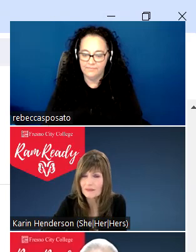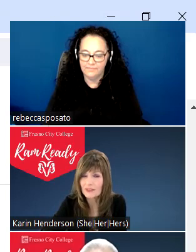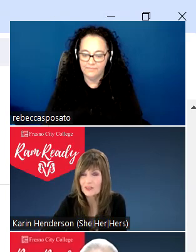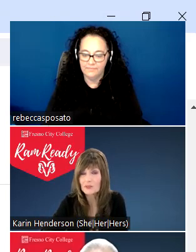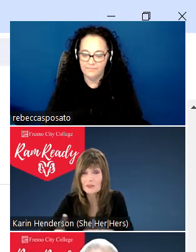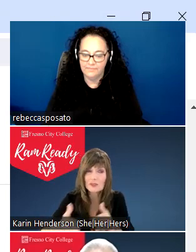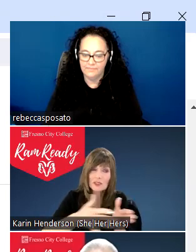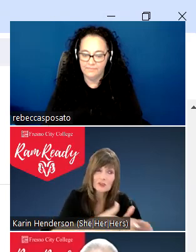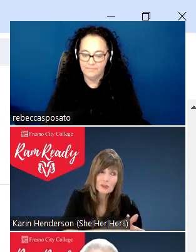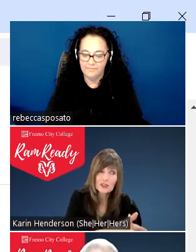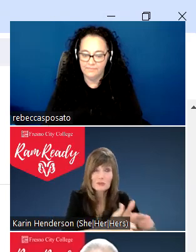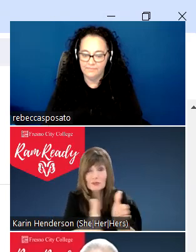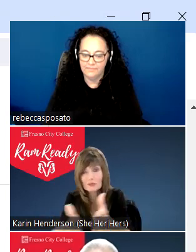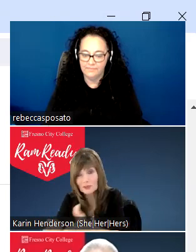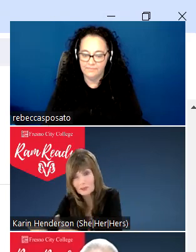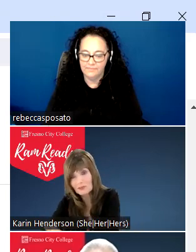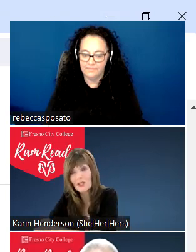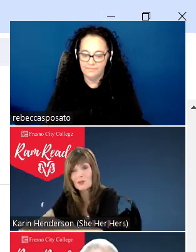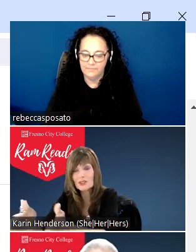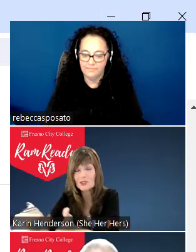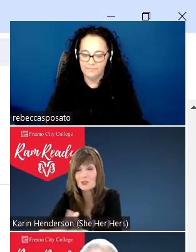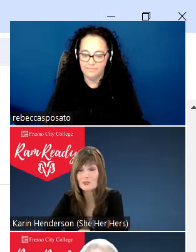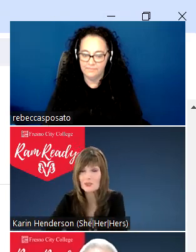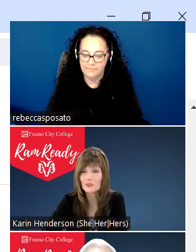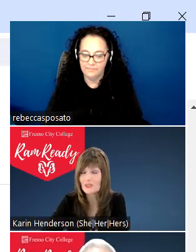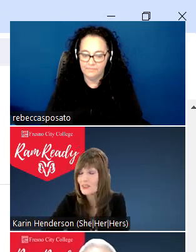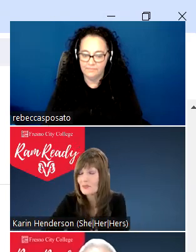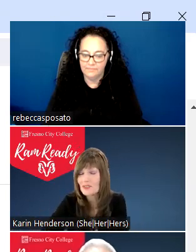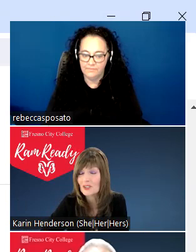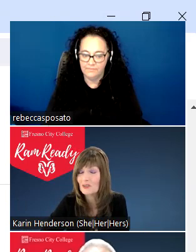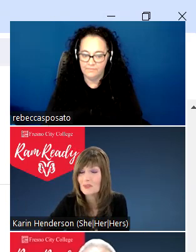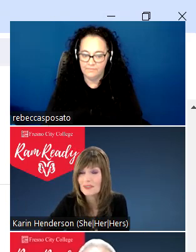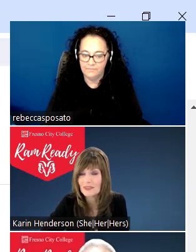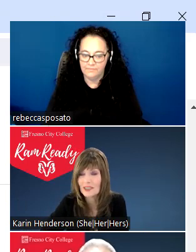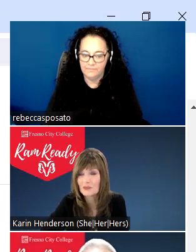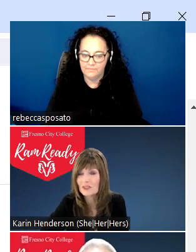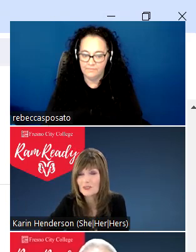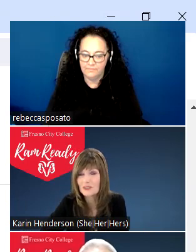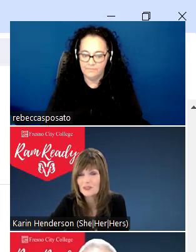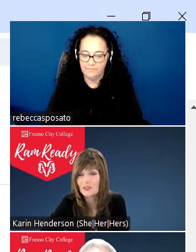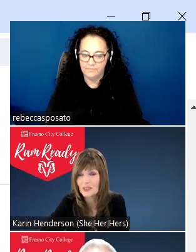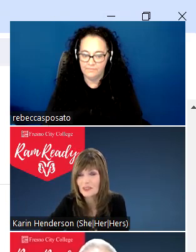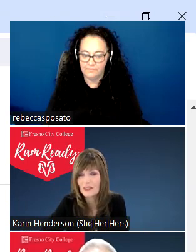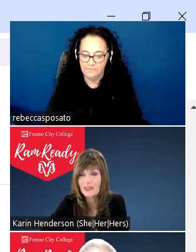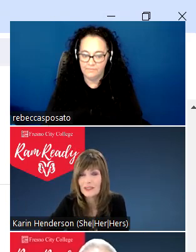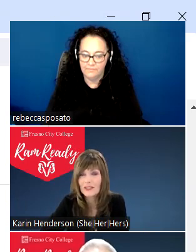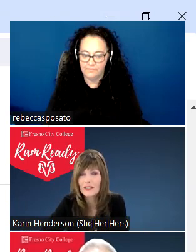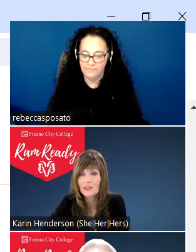on, because sometimes career exploration will go into career assessments. It all depends. Again, every student is